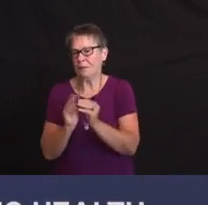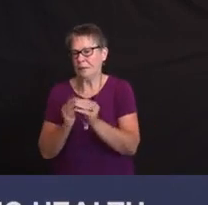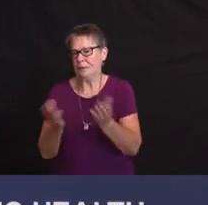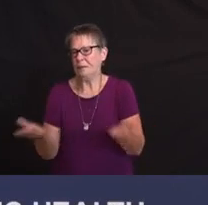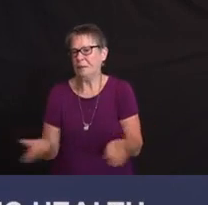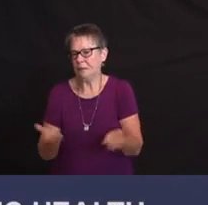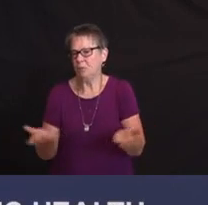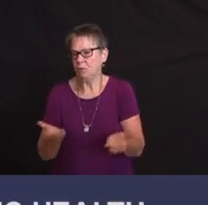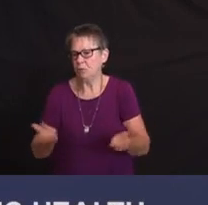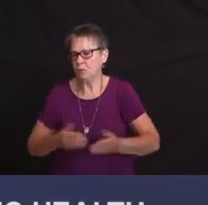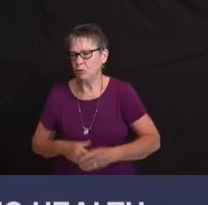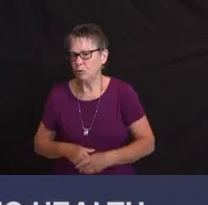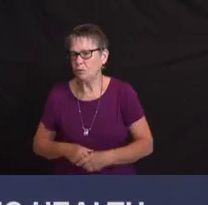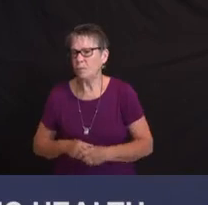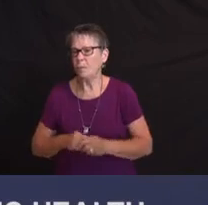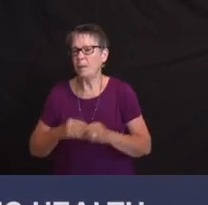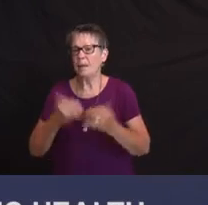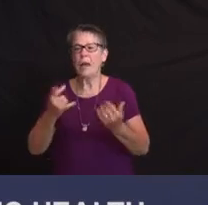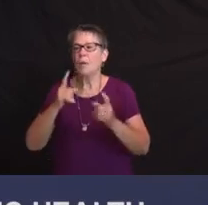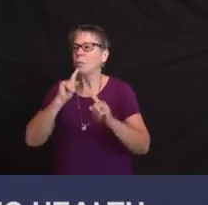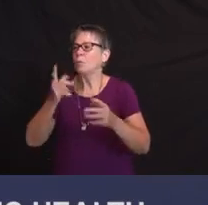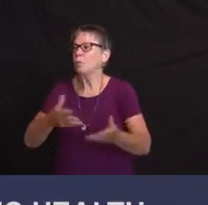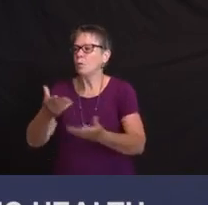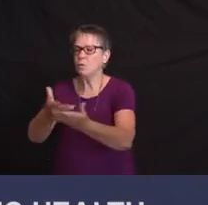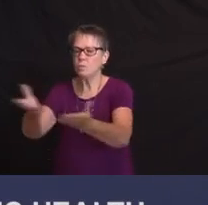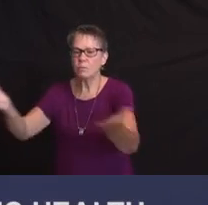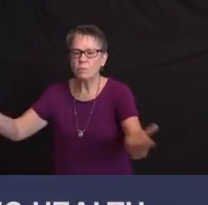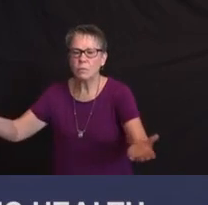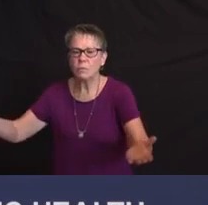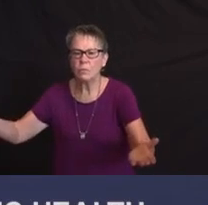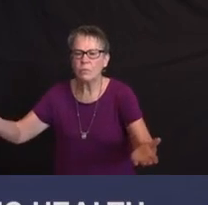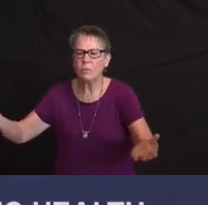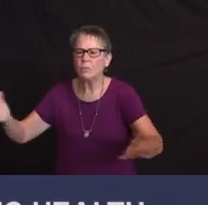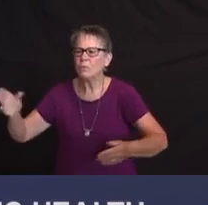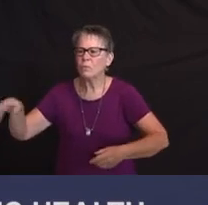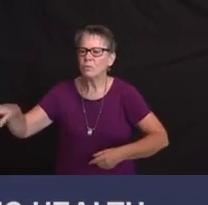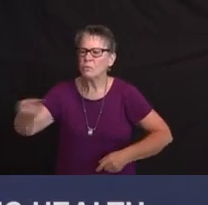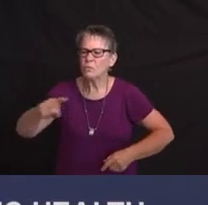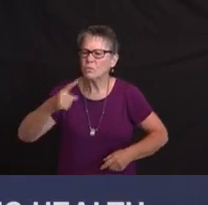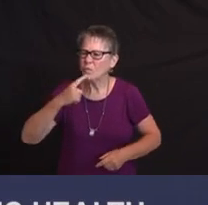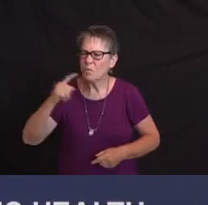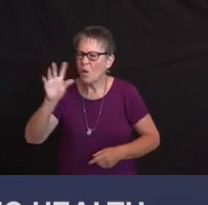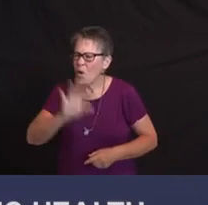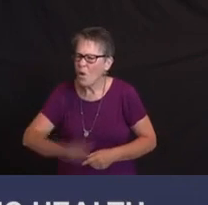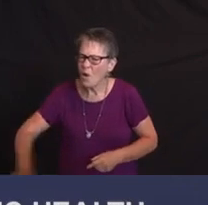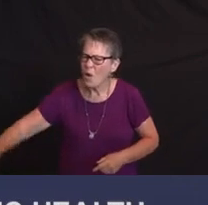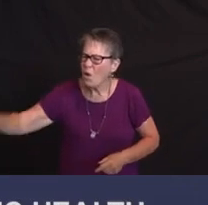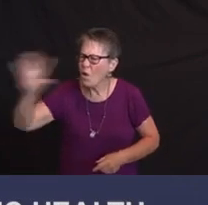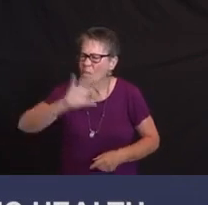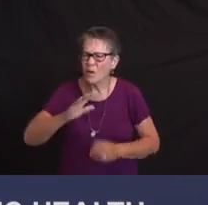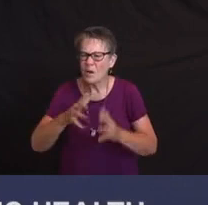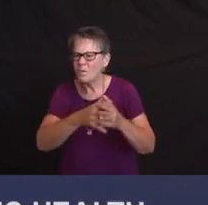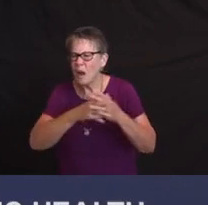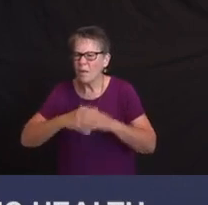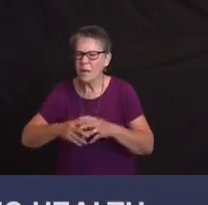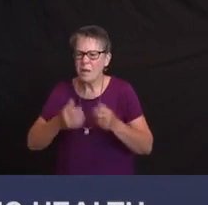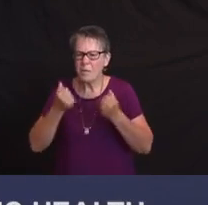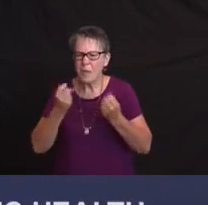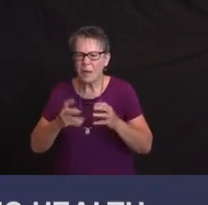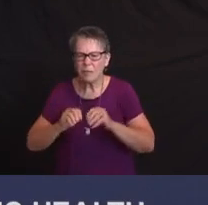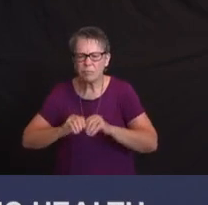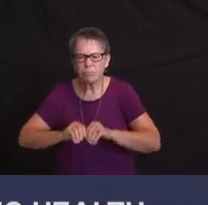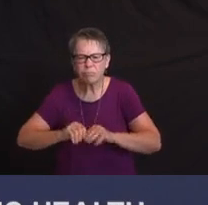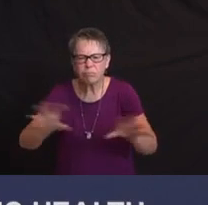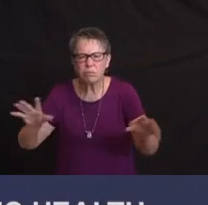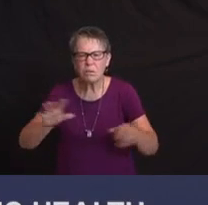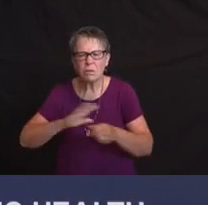afternoon. Given the explosion of cases across the country, does the state plan to bring back any travel advisory restrictions? All 21 counties are